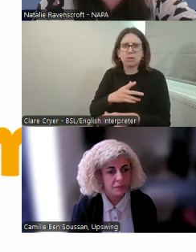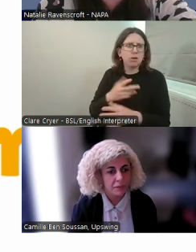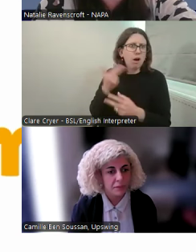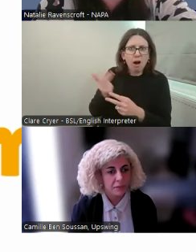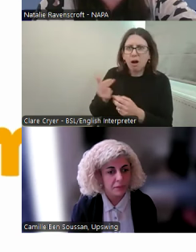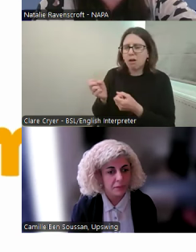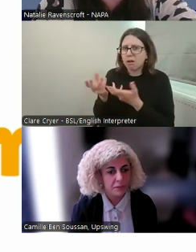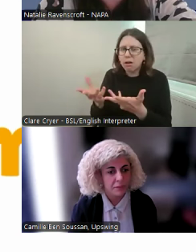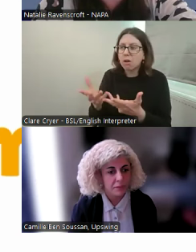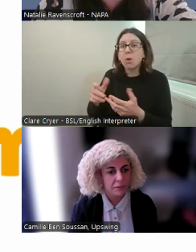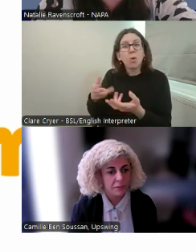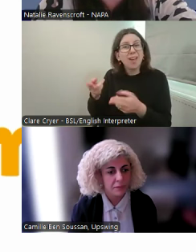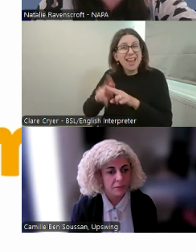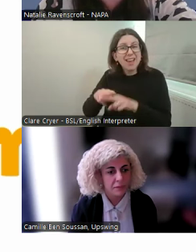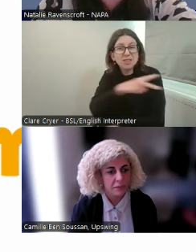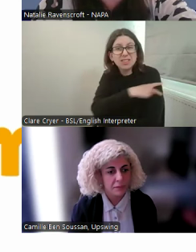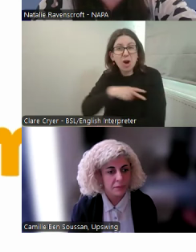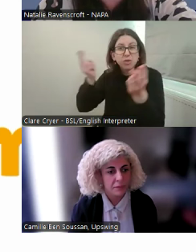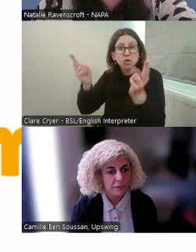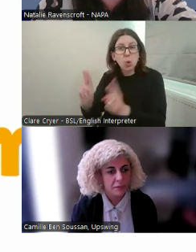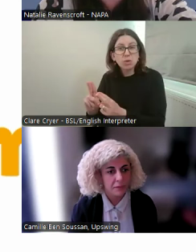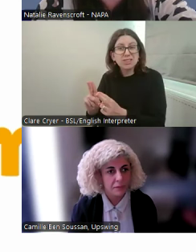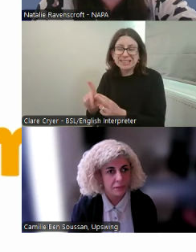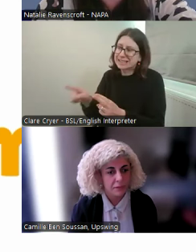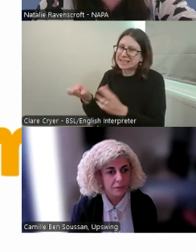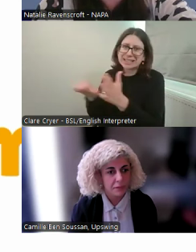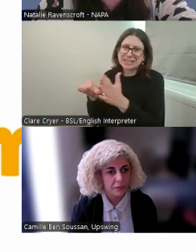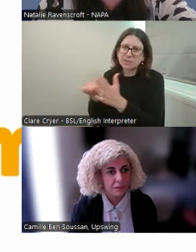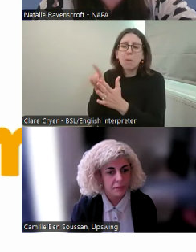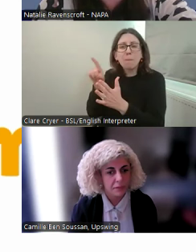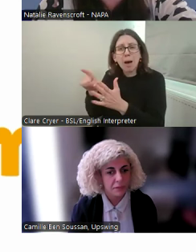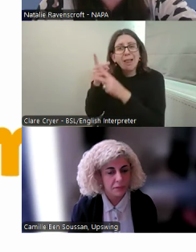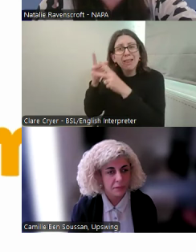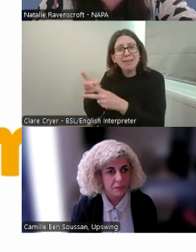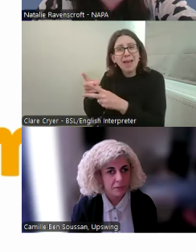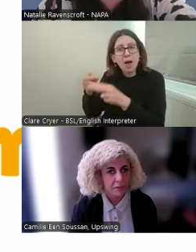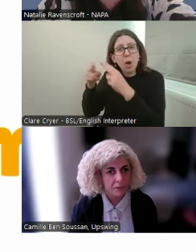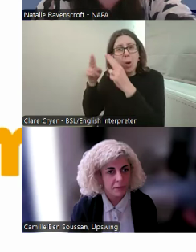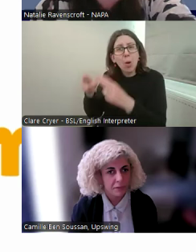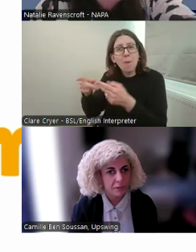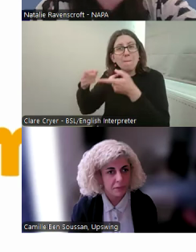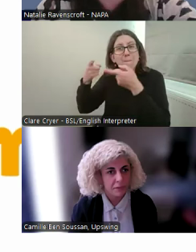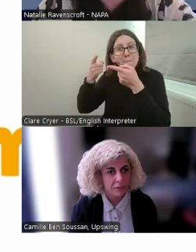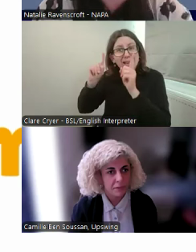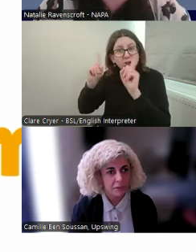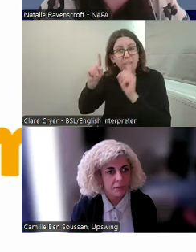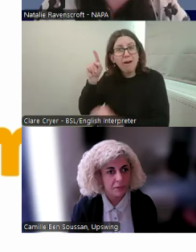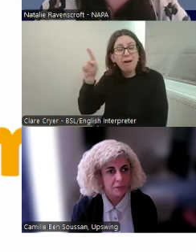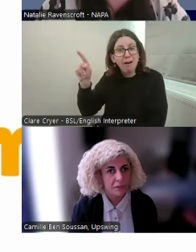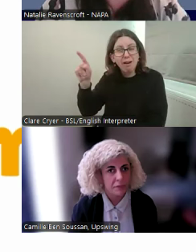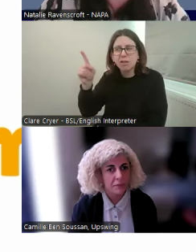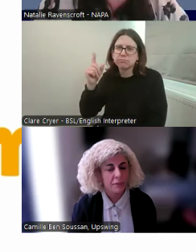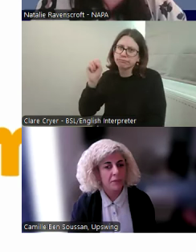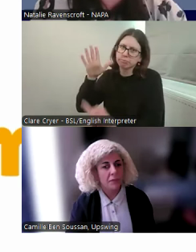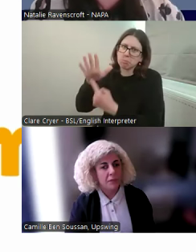shortages. But again, the care home manager can be really key in helping people and supporting people